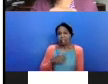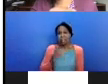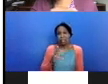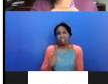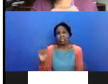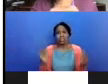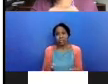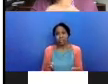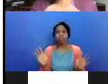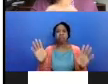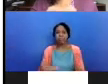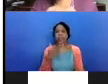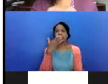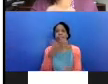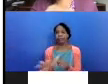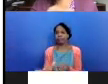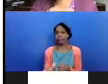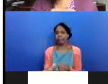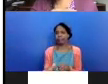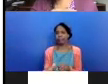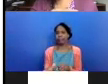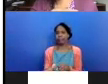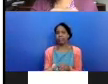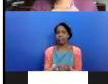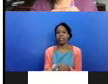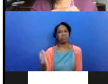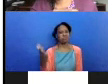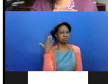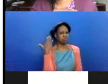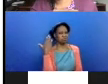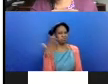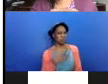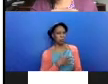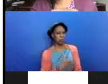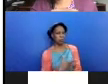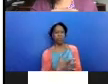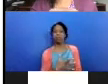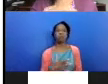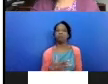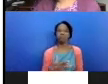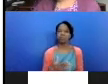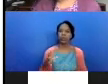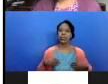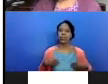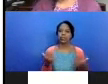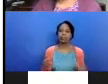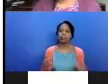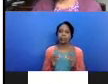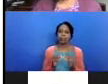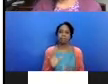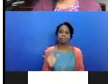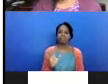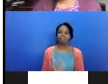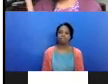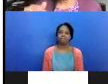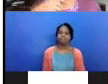he had done what he needed to do, and I just don't think that anymore. Okay, thank you.